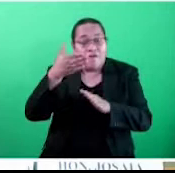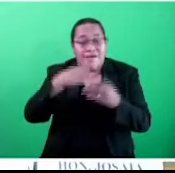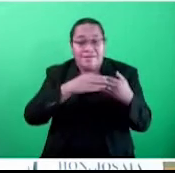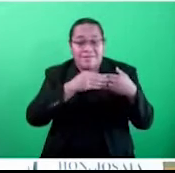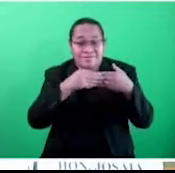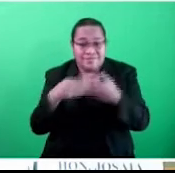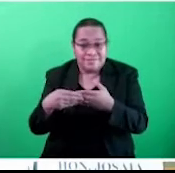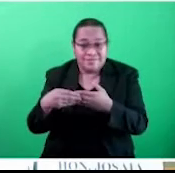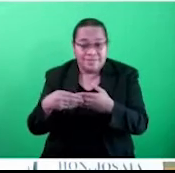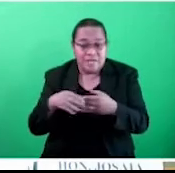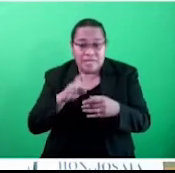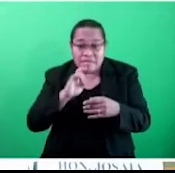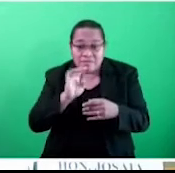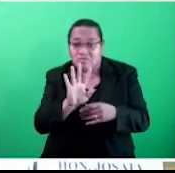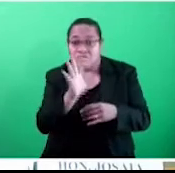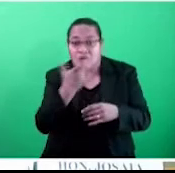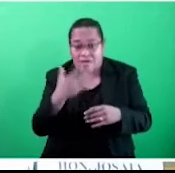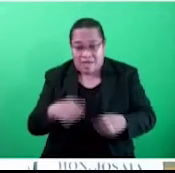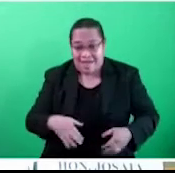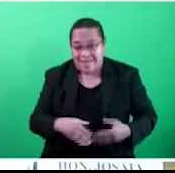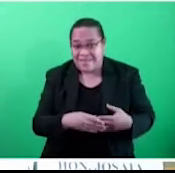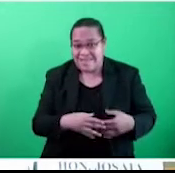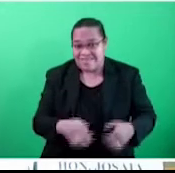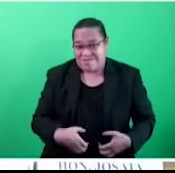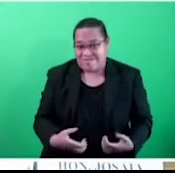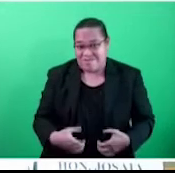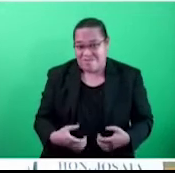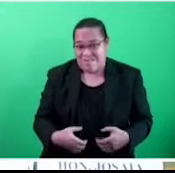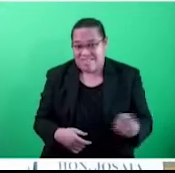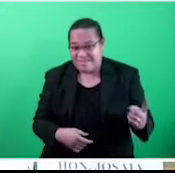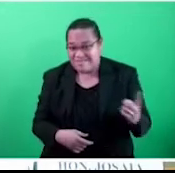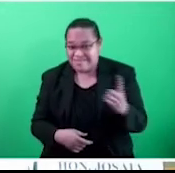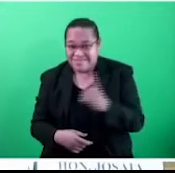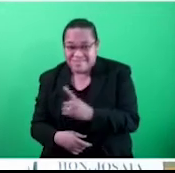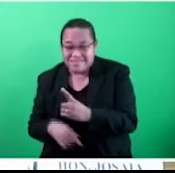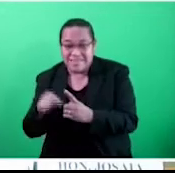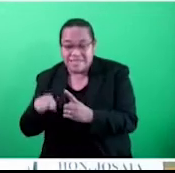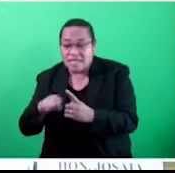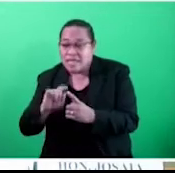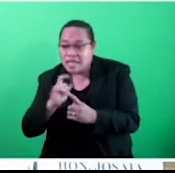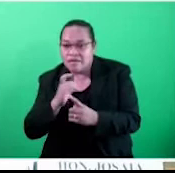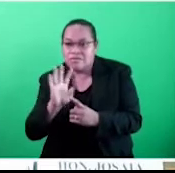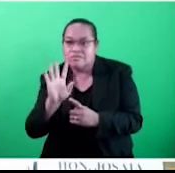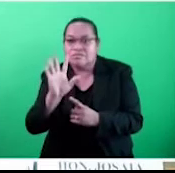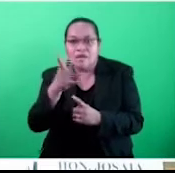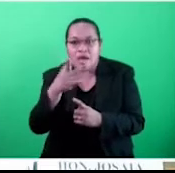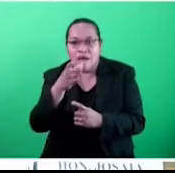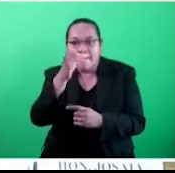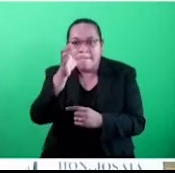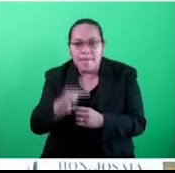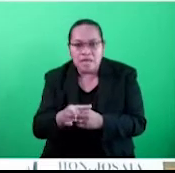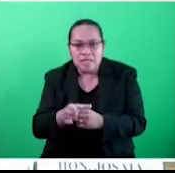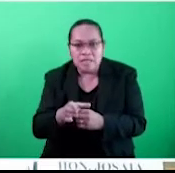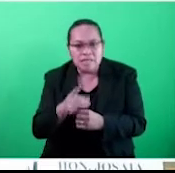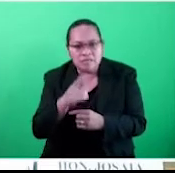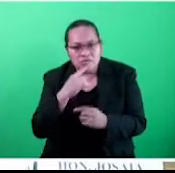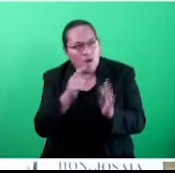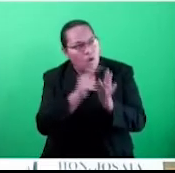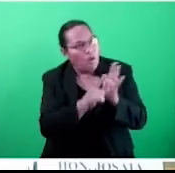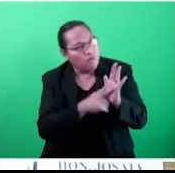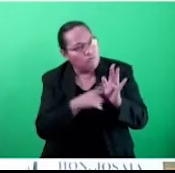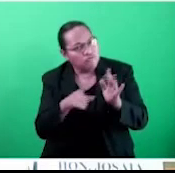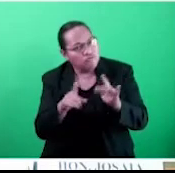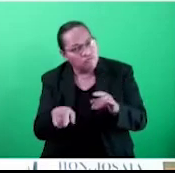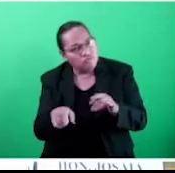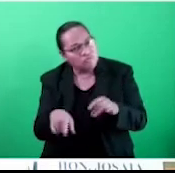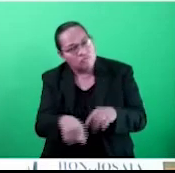is investigated and they believe that there is a matter that needs to be referred or a person is charged under the relevant law, then the